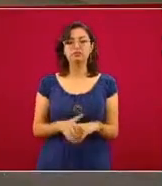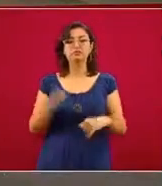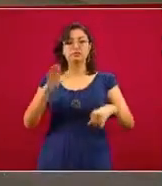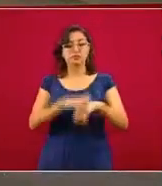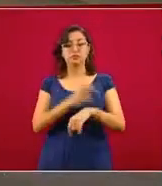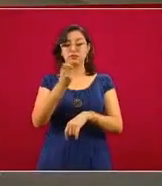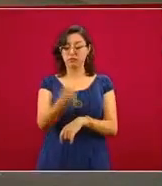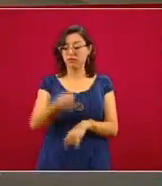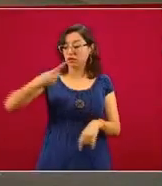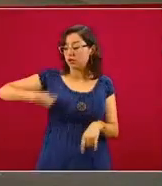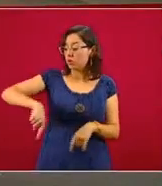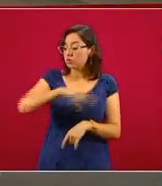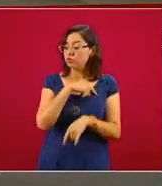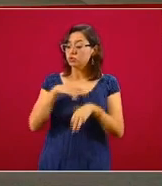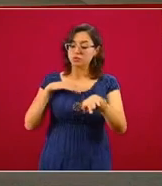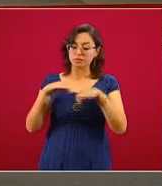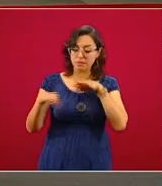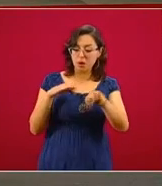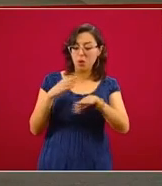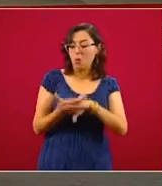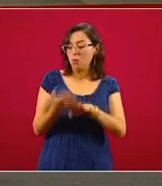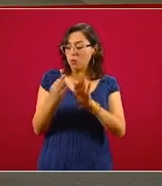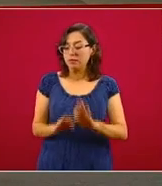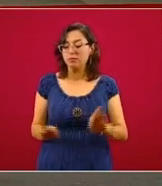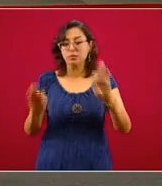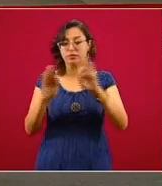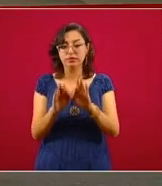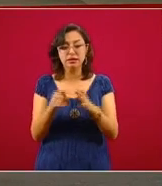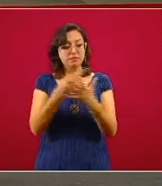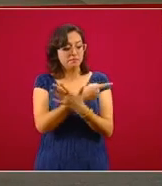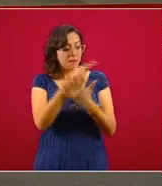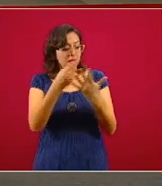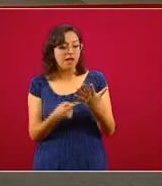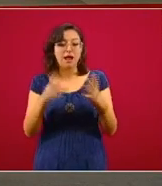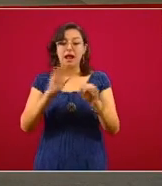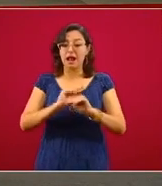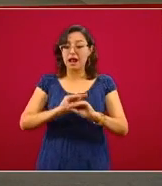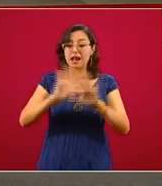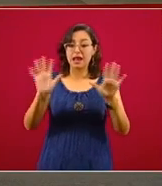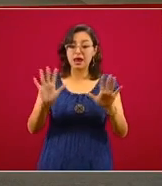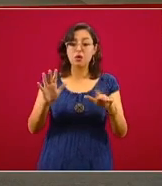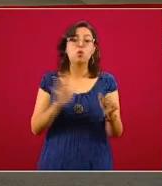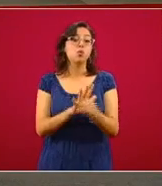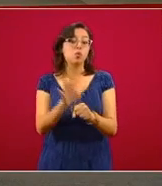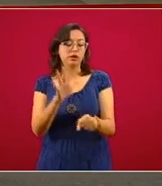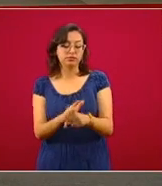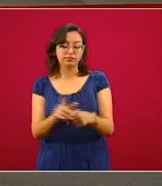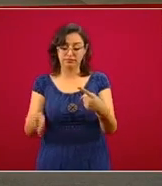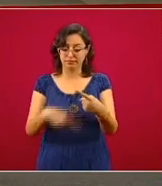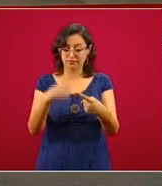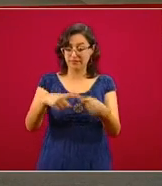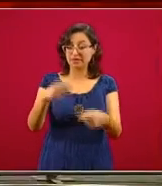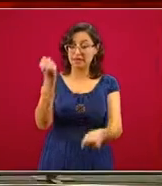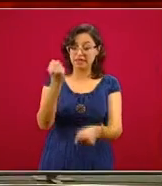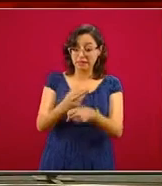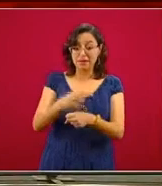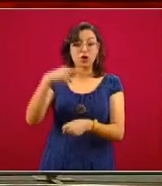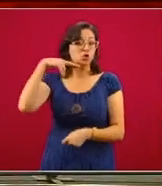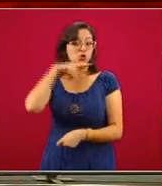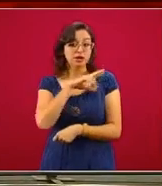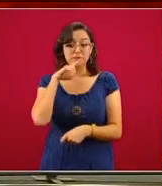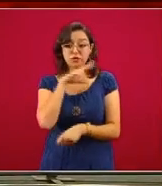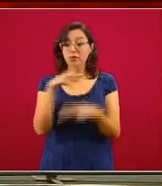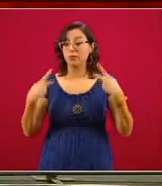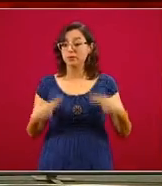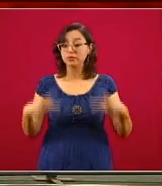This work that we do is so important. It has very key elements. It has to be timely. It has to be quick. It has to be